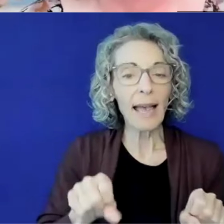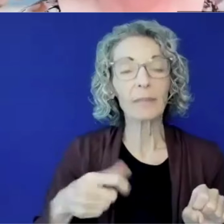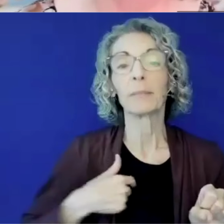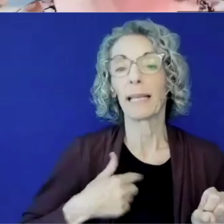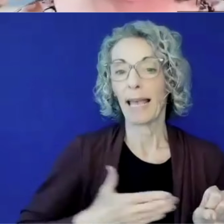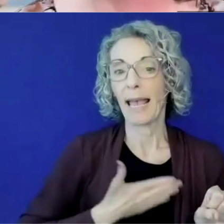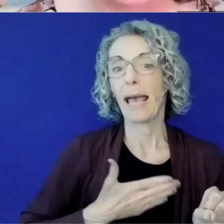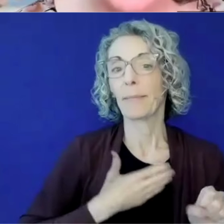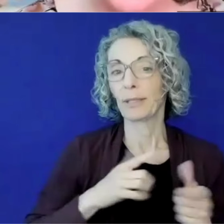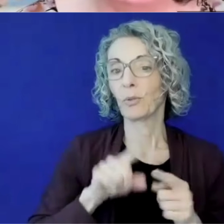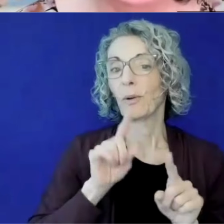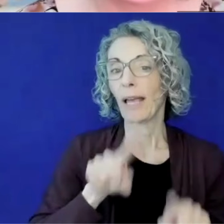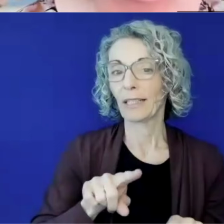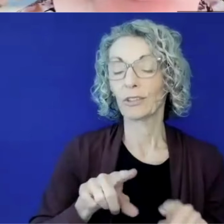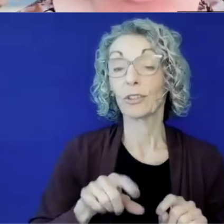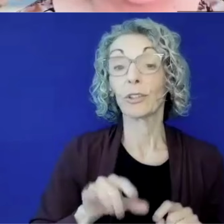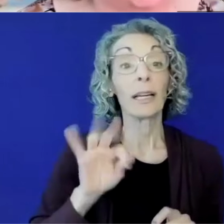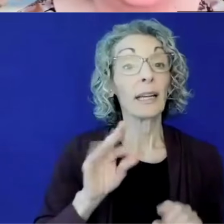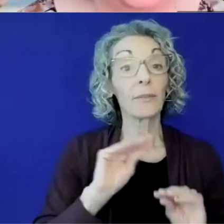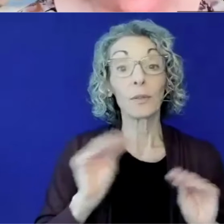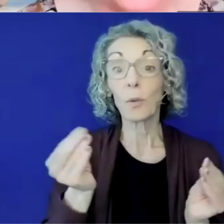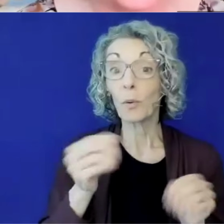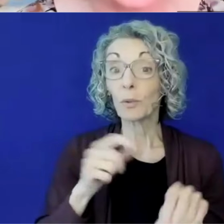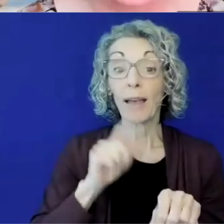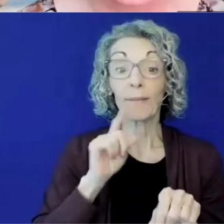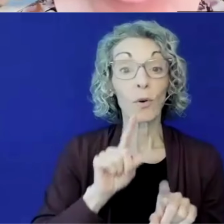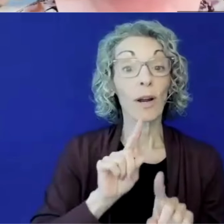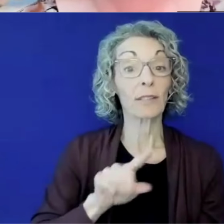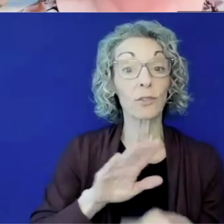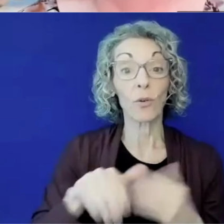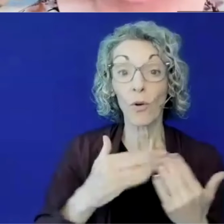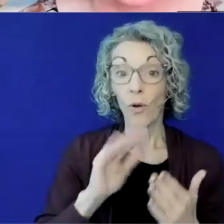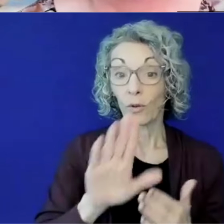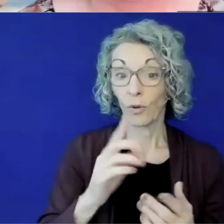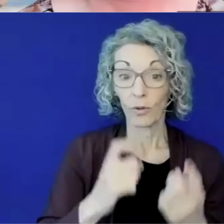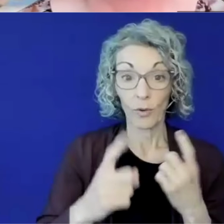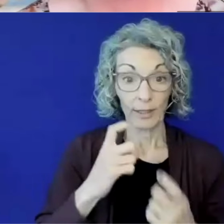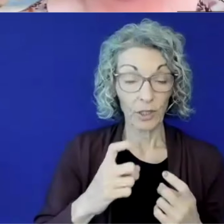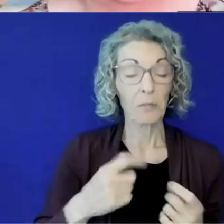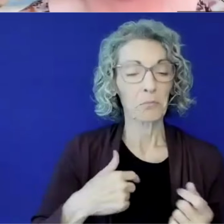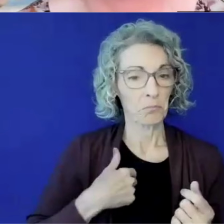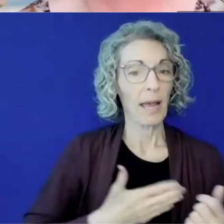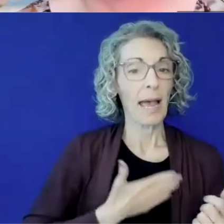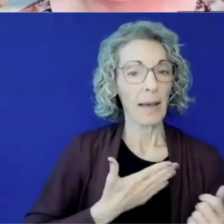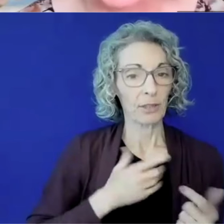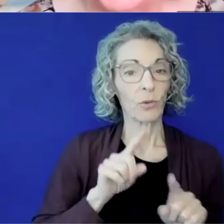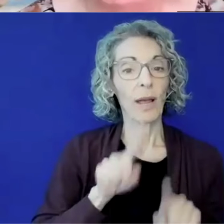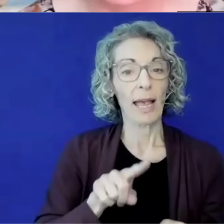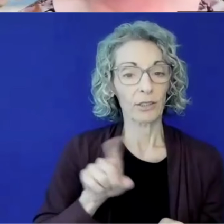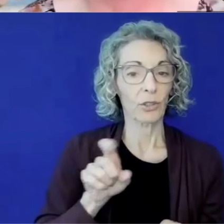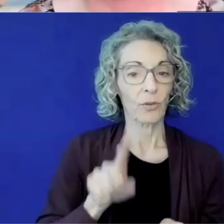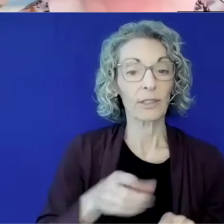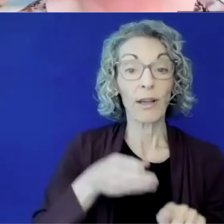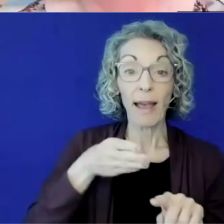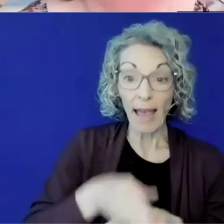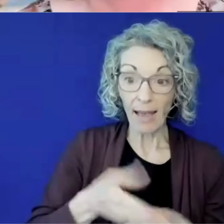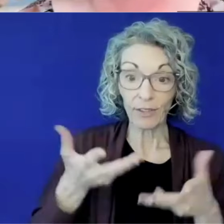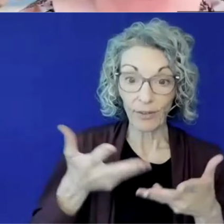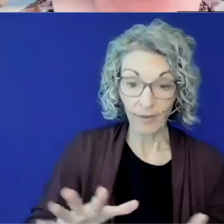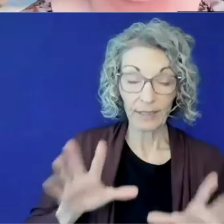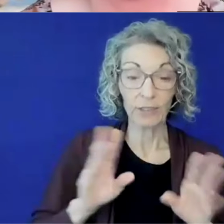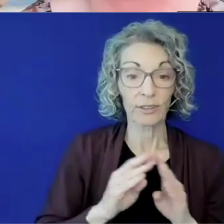those. If we don't have time to answer all of the questions, I'd be happy to answer those questions after the